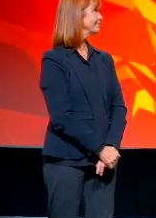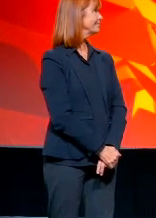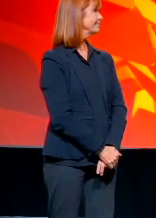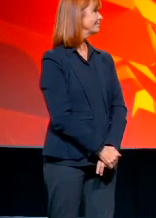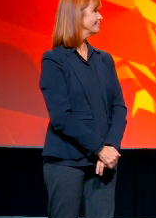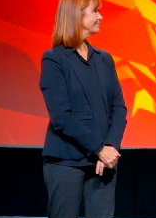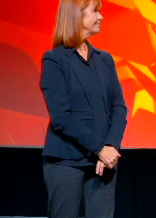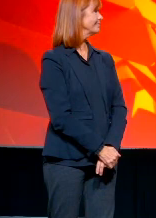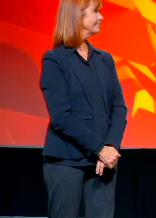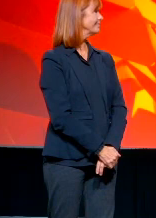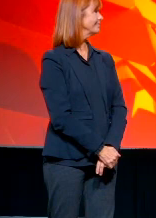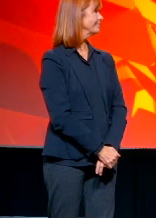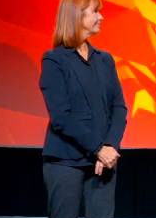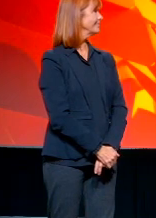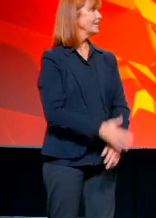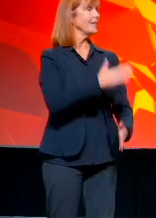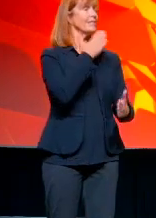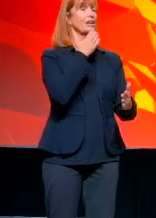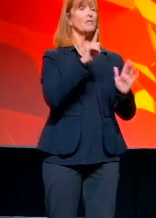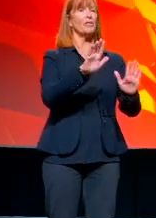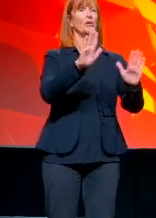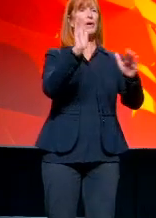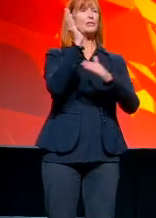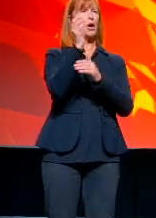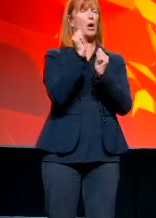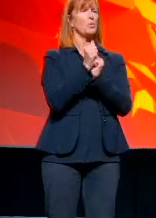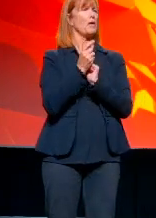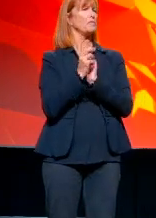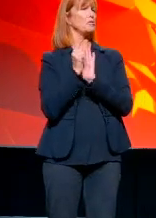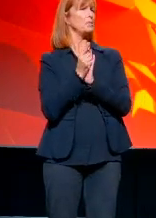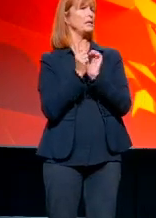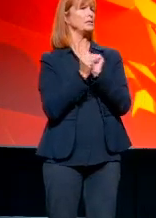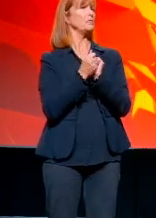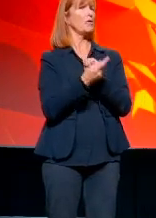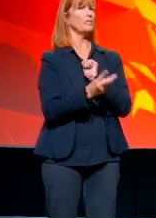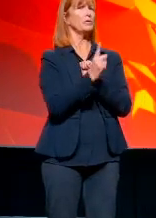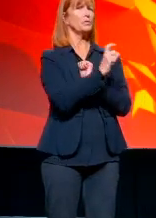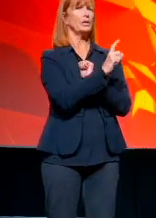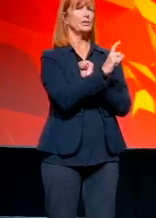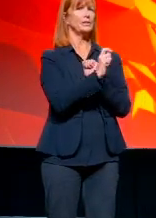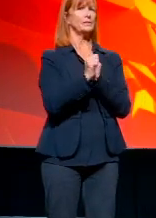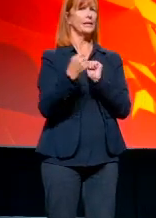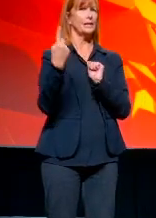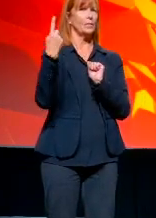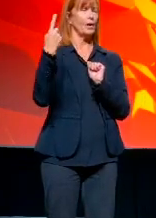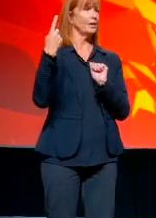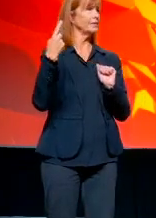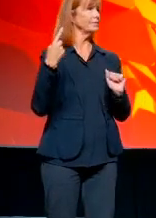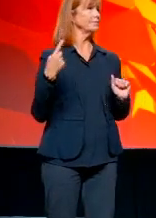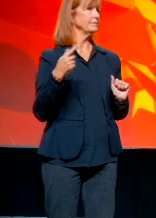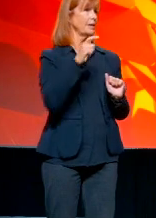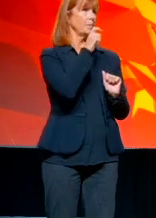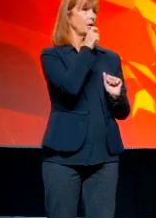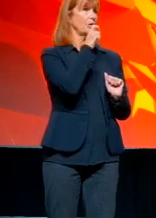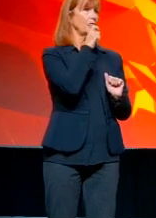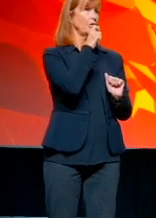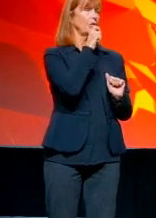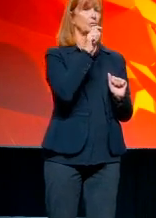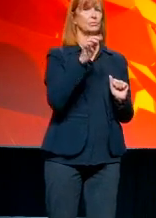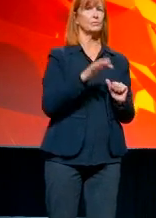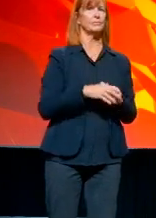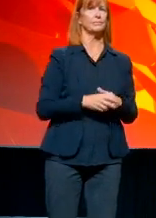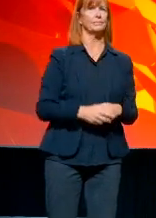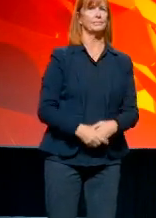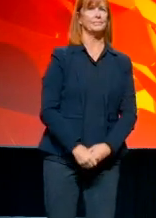Thank you, Yuke, for that great talk. We have a couple of minutes for a few questions. If there are any, there are these microphones in the